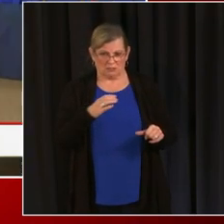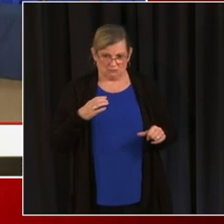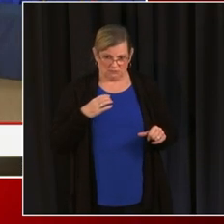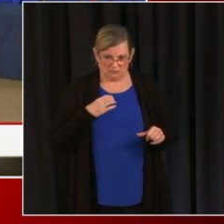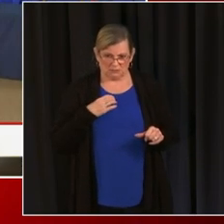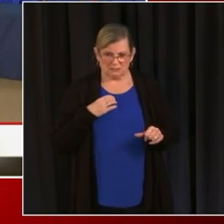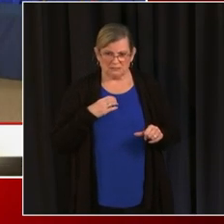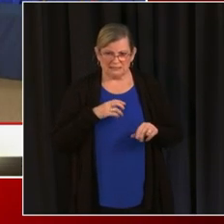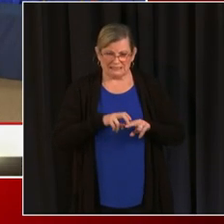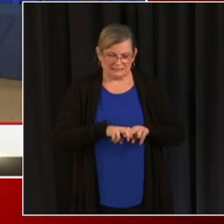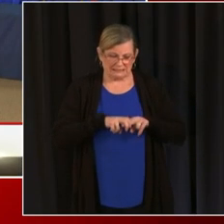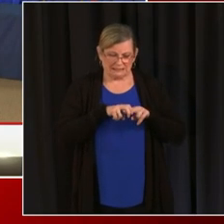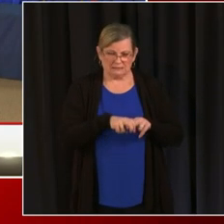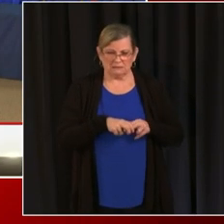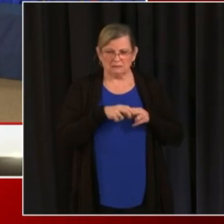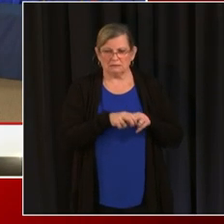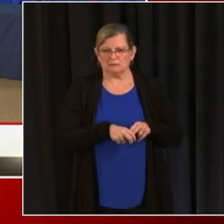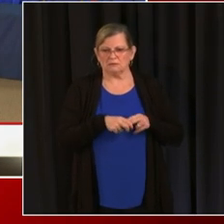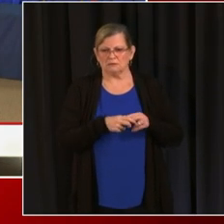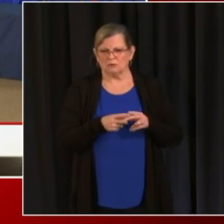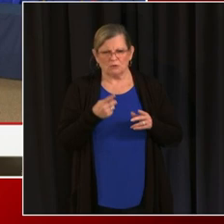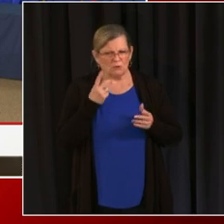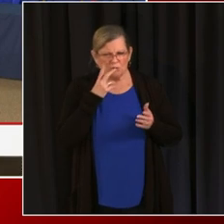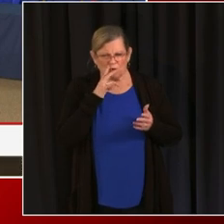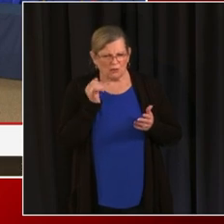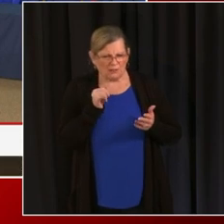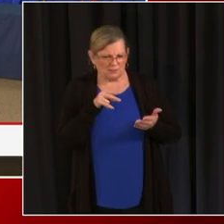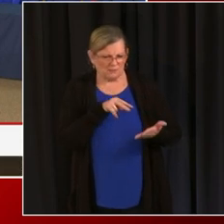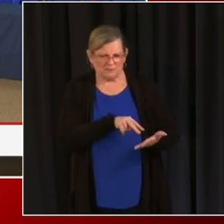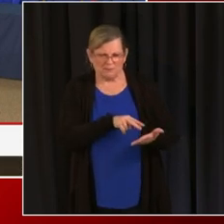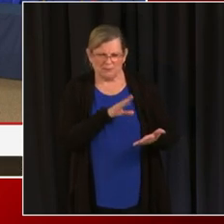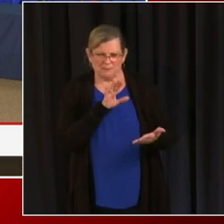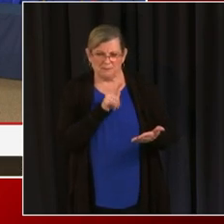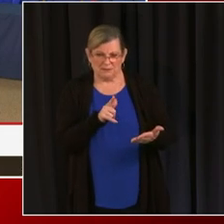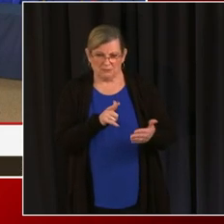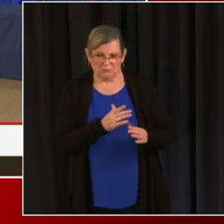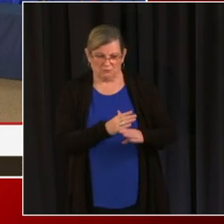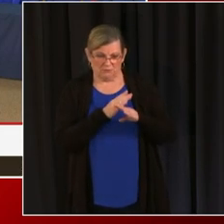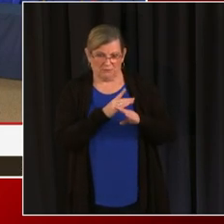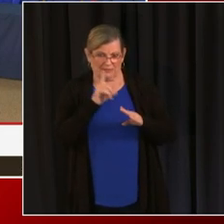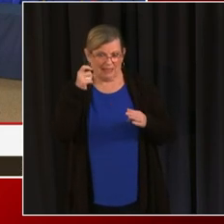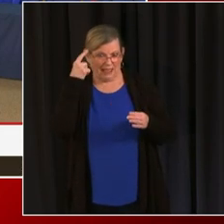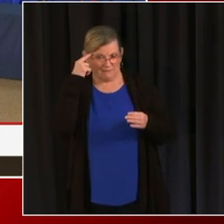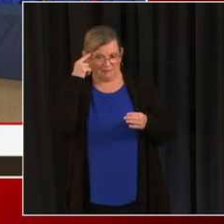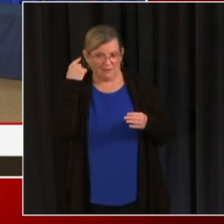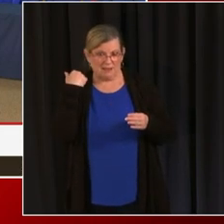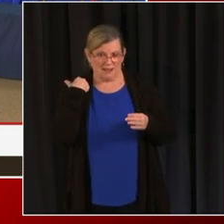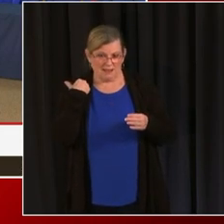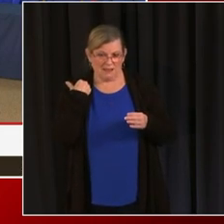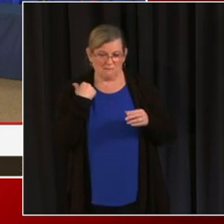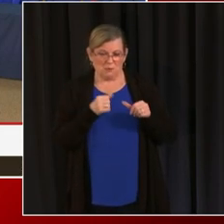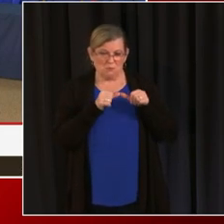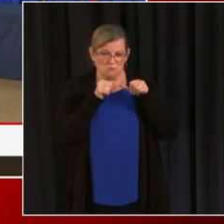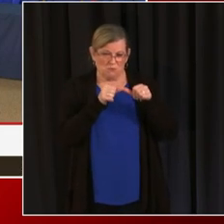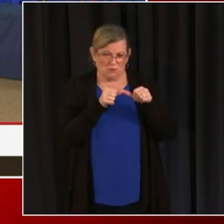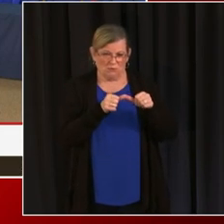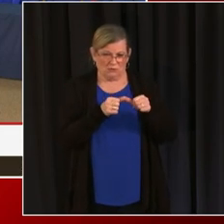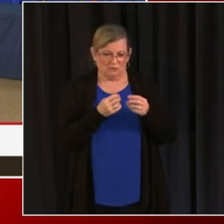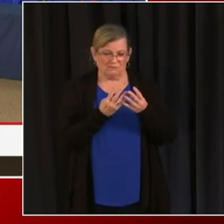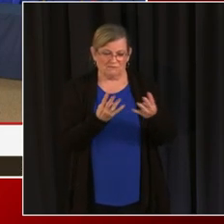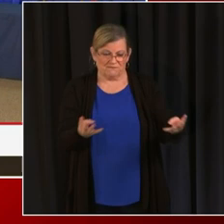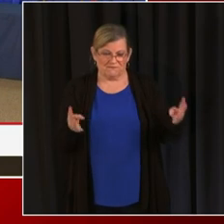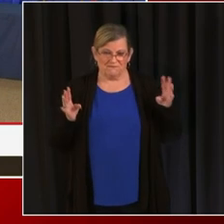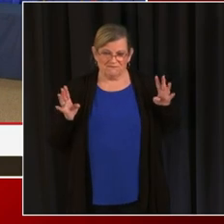curious, what are your thoughts on that bill or any measures to prevent the Capitol from having permanent fencing?